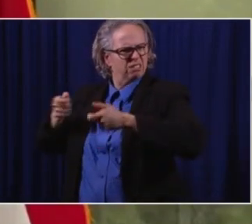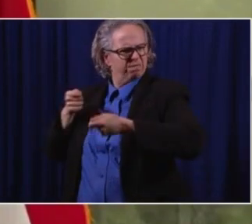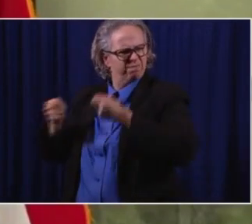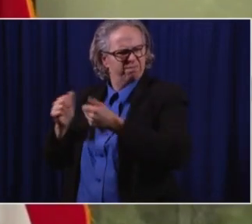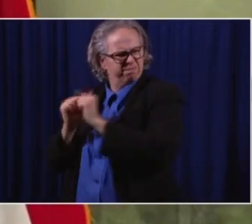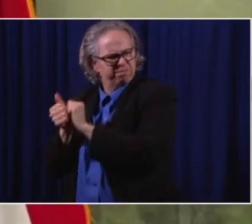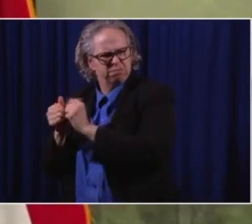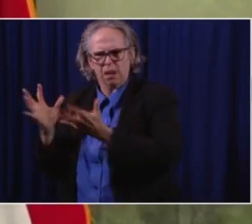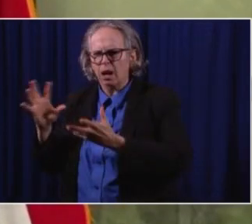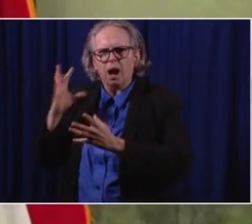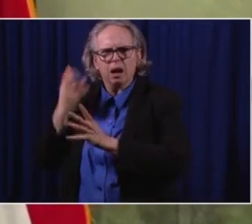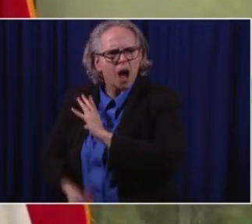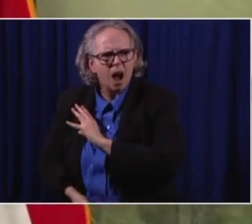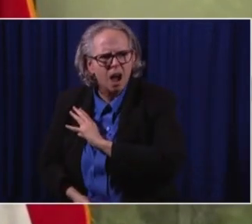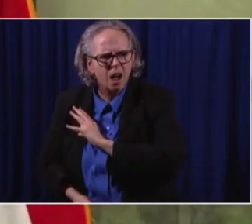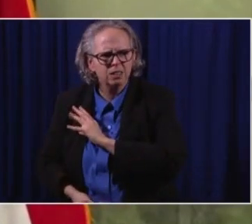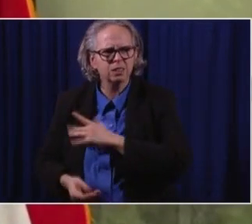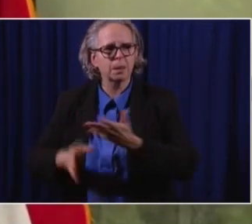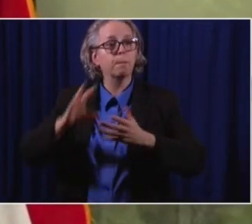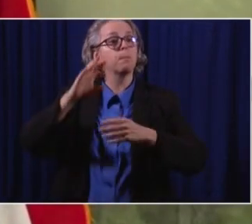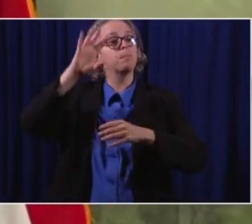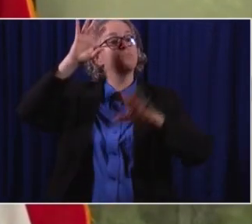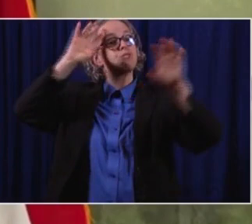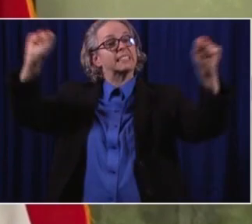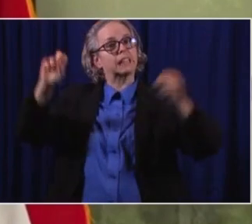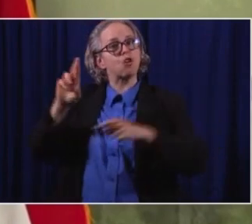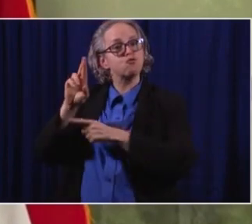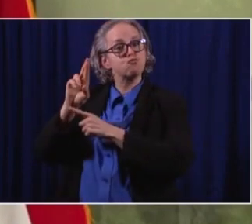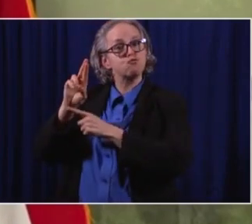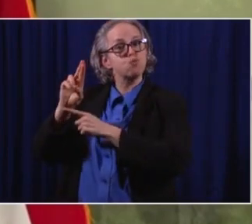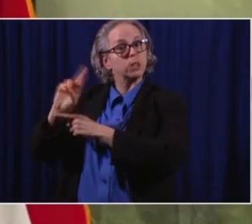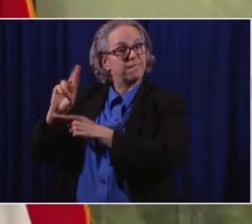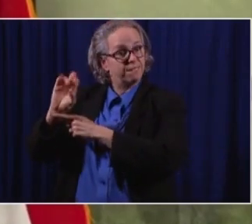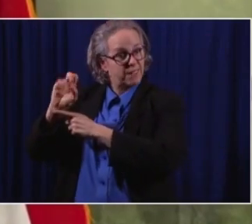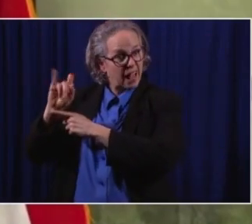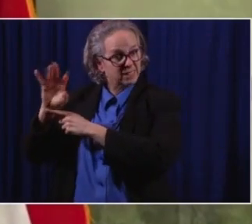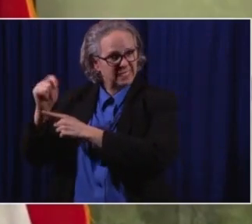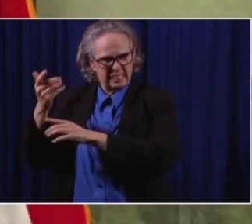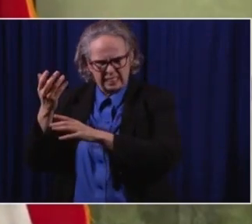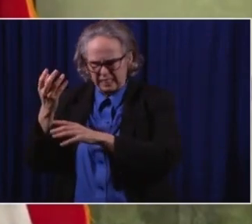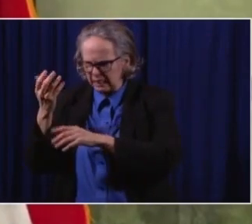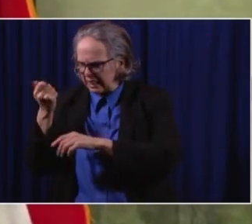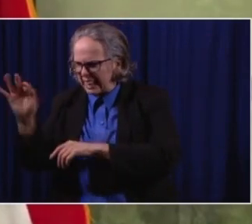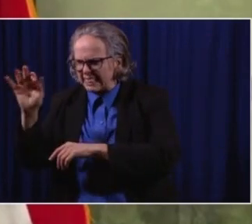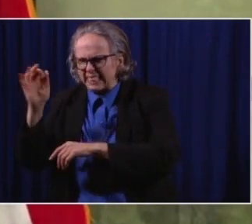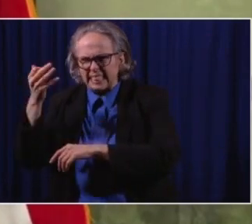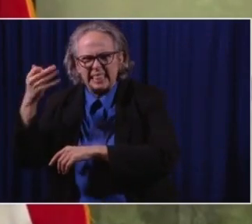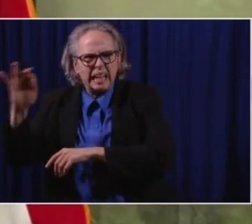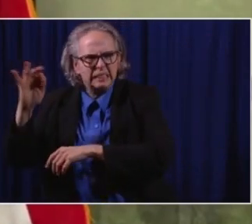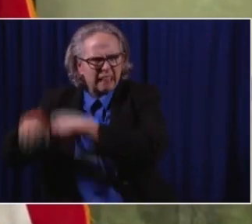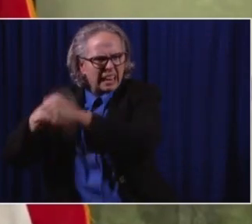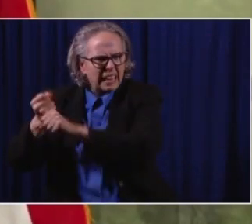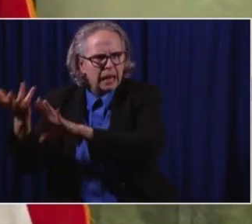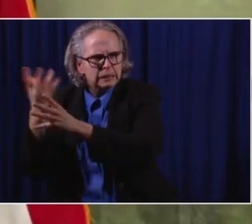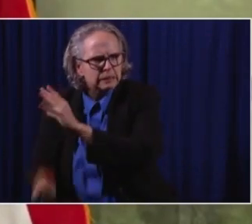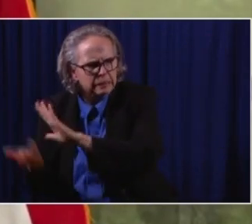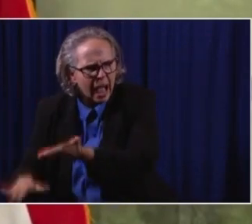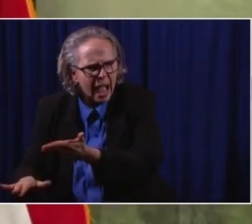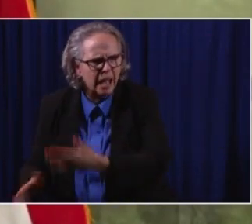in 1919, actually at a young age. Woodrow Wilson was still president, but he had suffered a